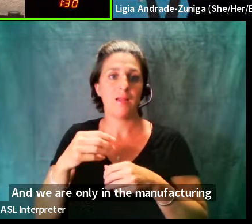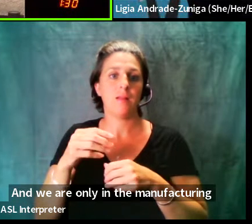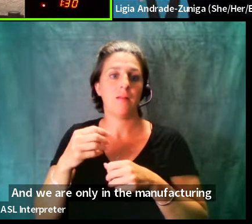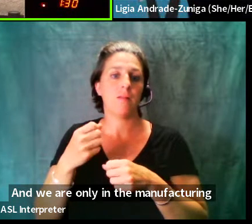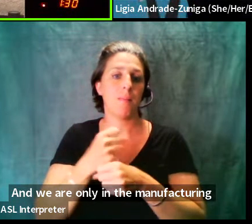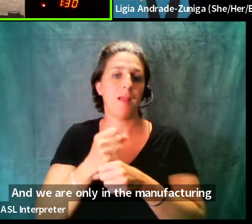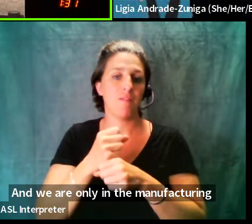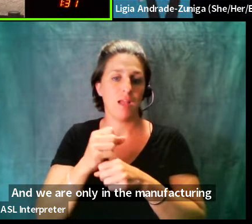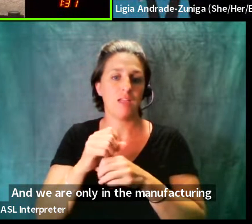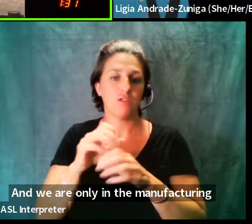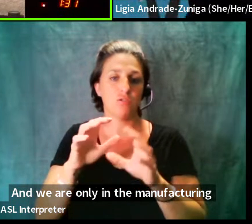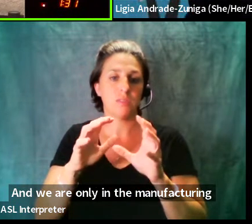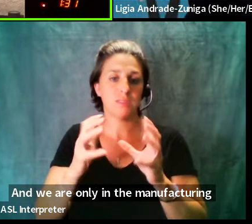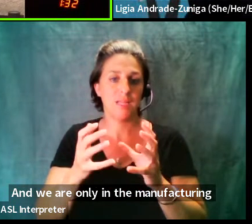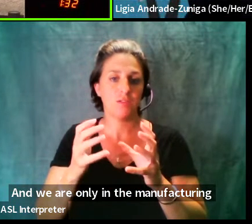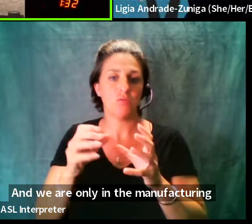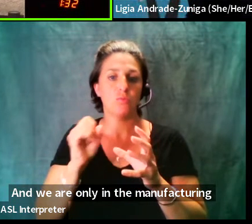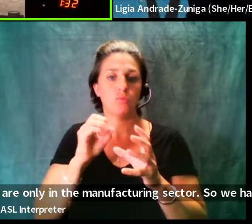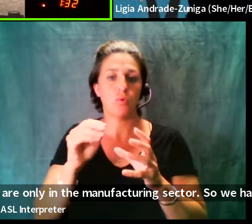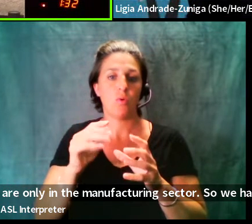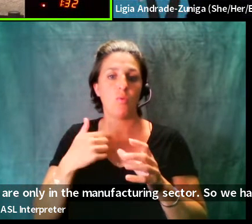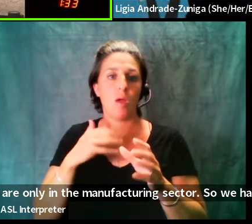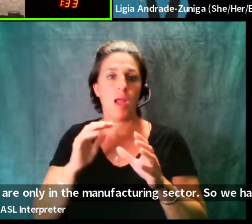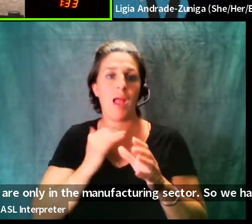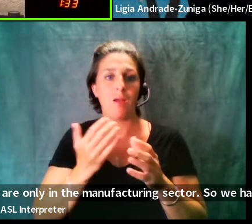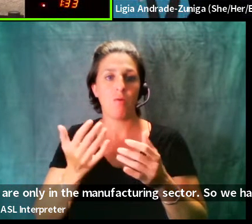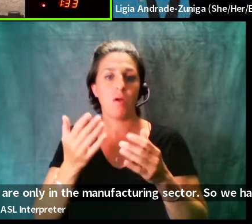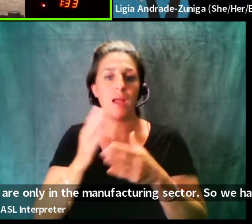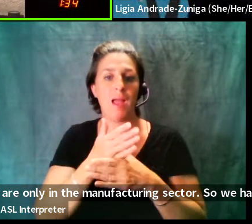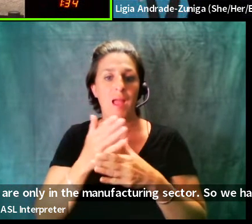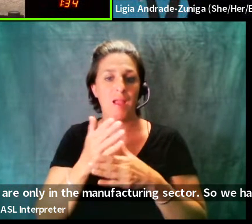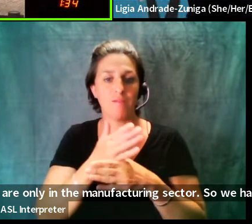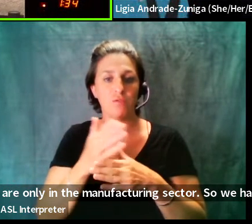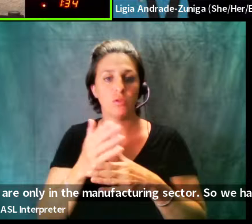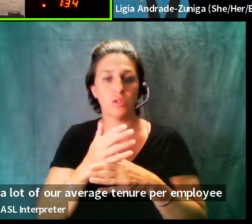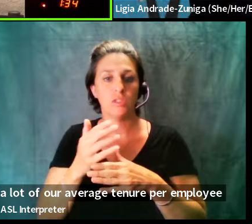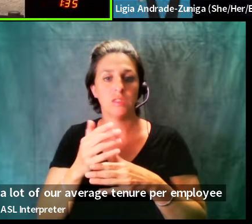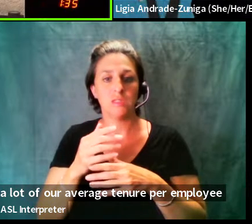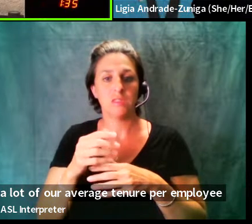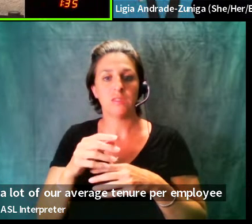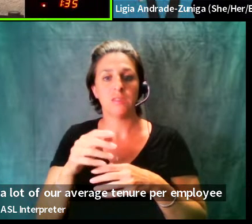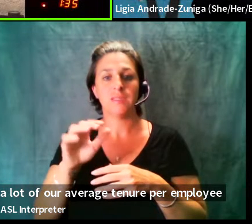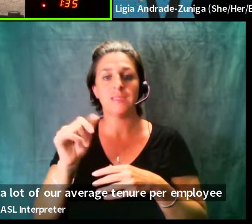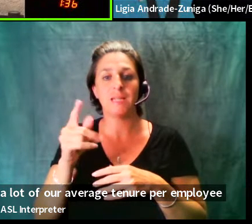we have a lot of, our average tenure per employee is 17